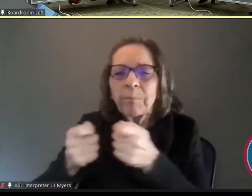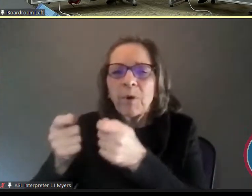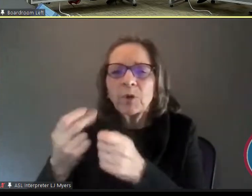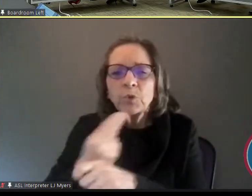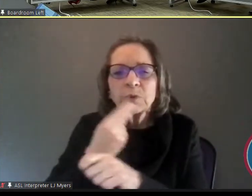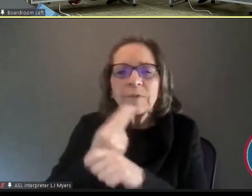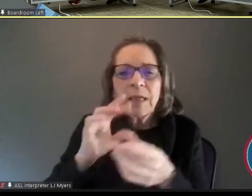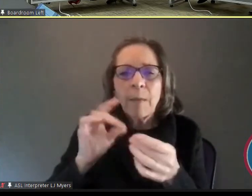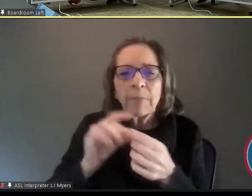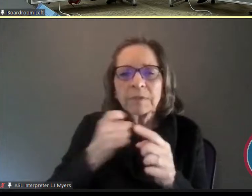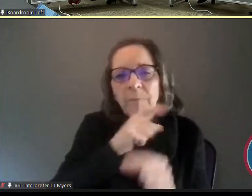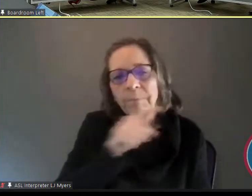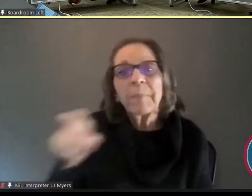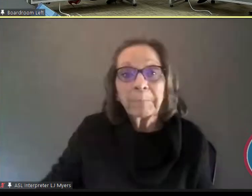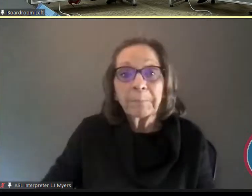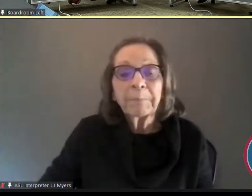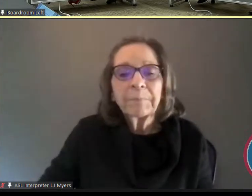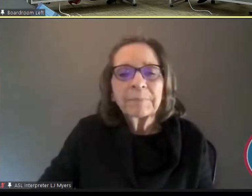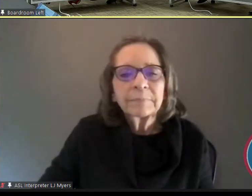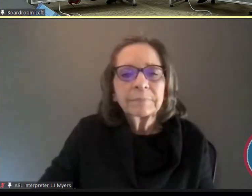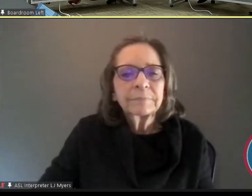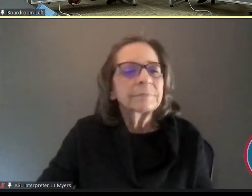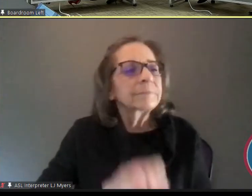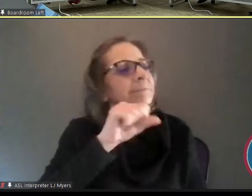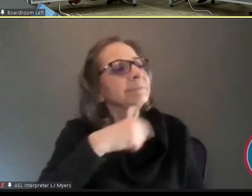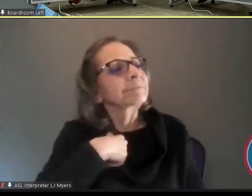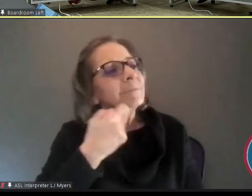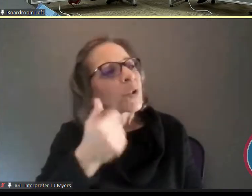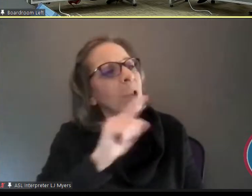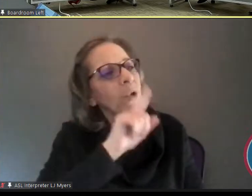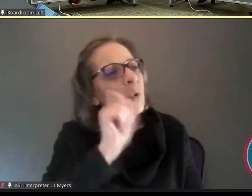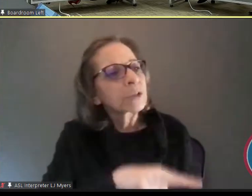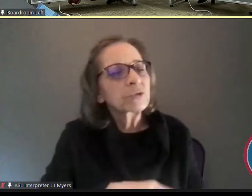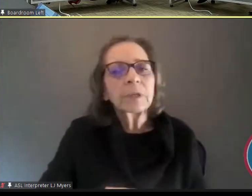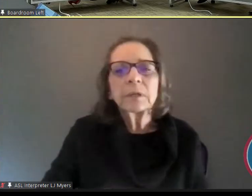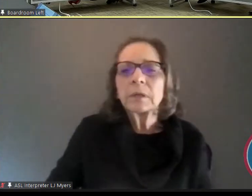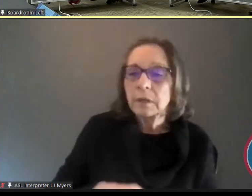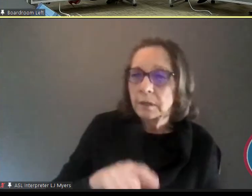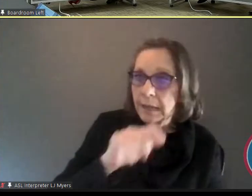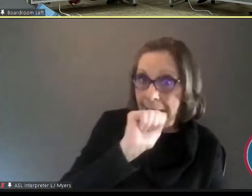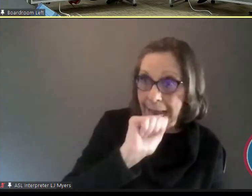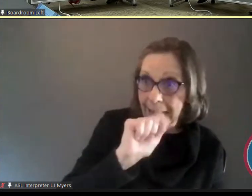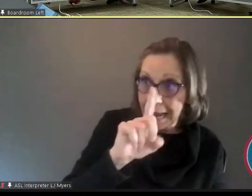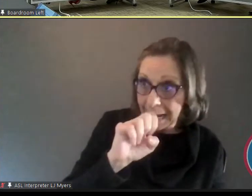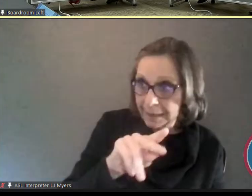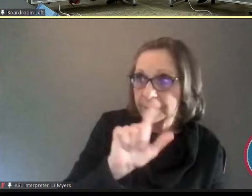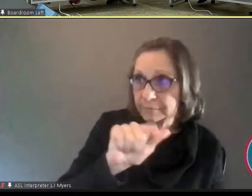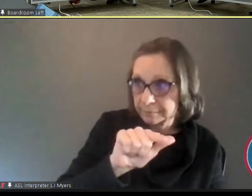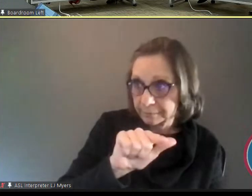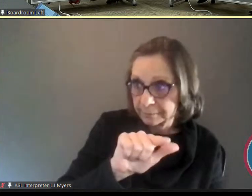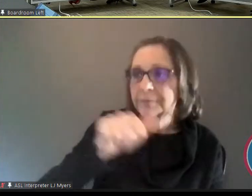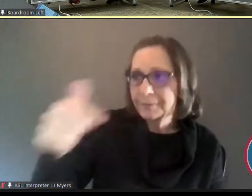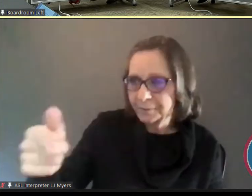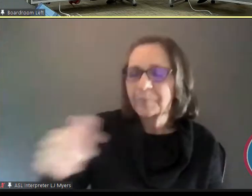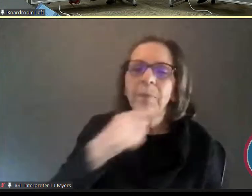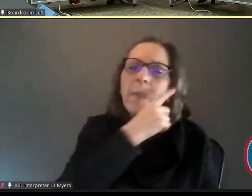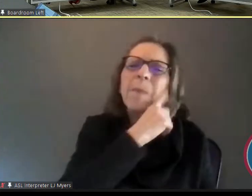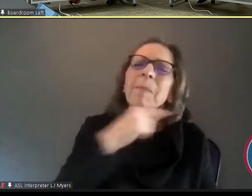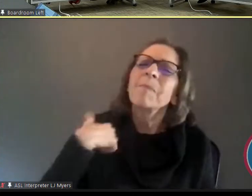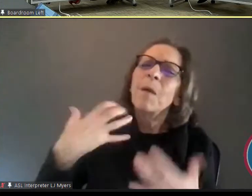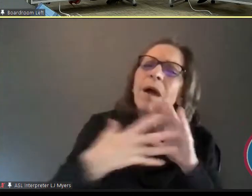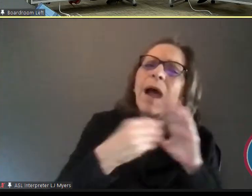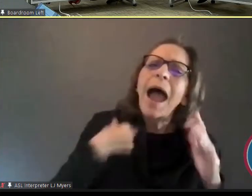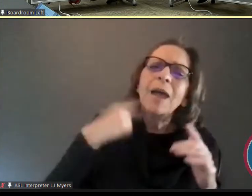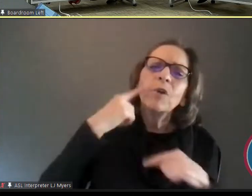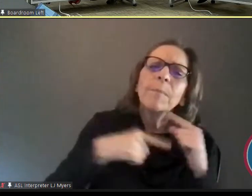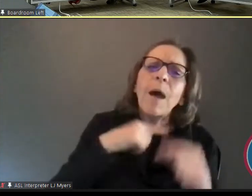of it. Mm-hmm. I have just a quick question. We got Aiden and then some. Yeah, I just wanted to echo, I heard a lot about bus